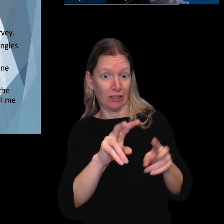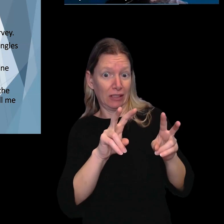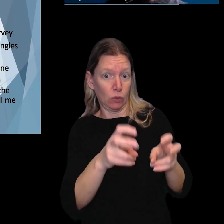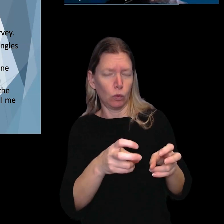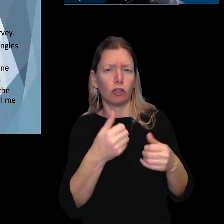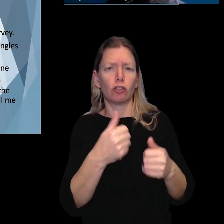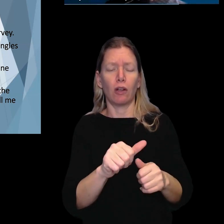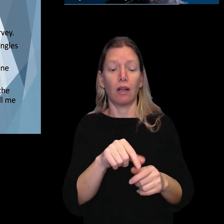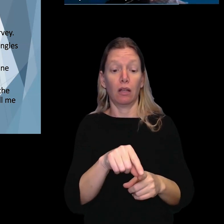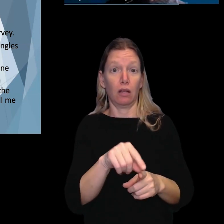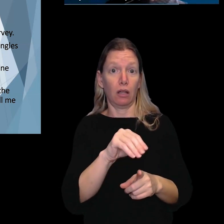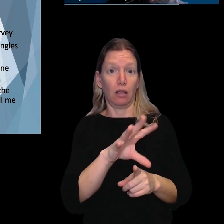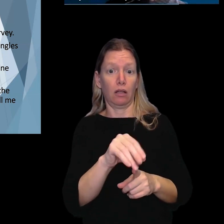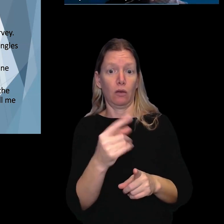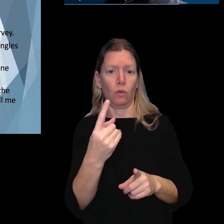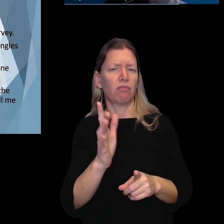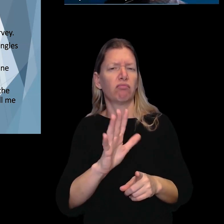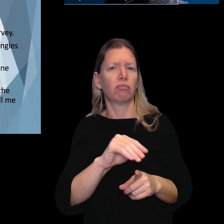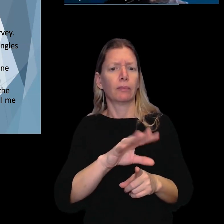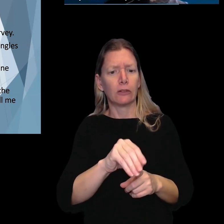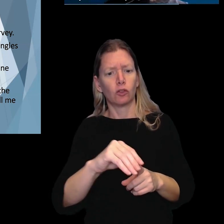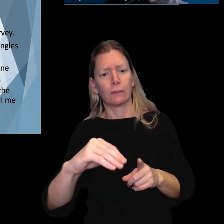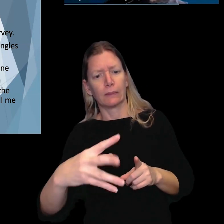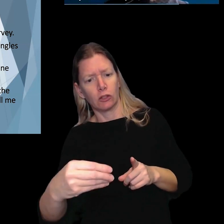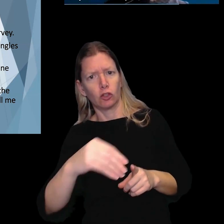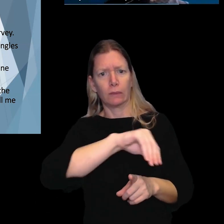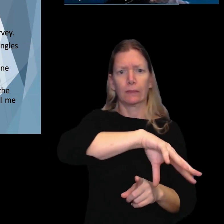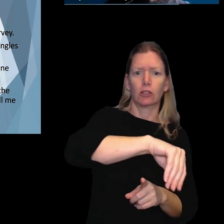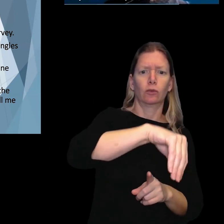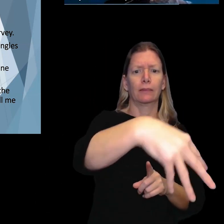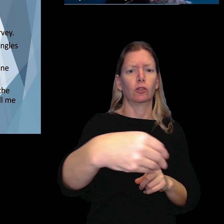of an issue, try and get multiple angles of picture and make sure that the